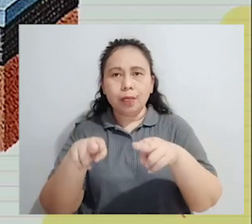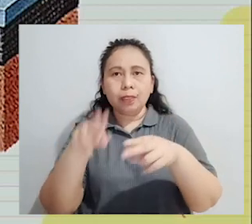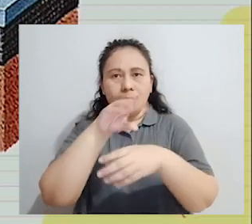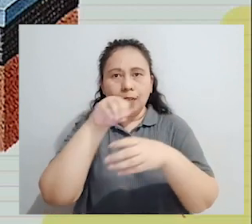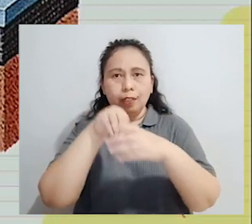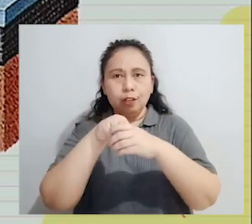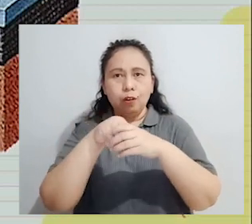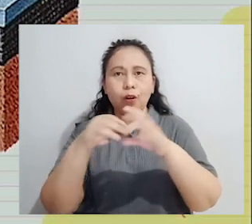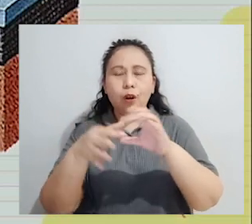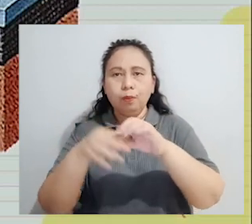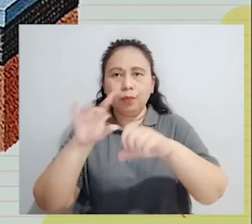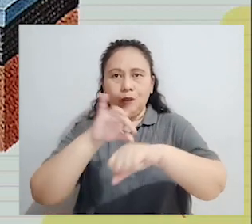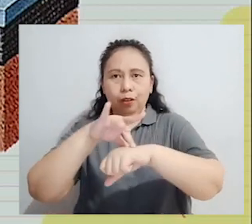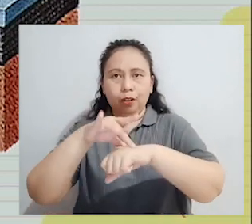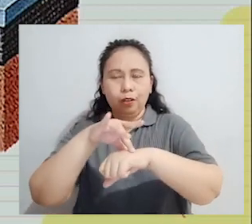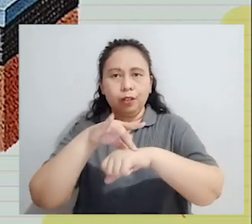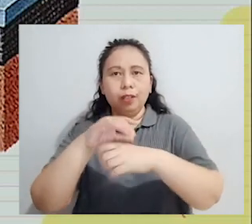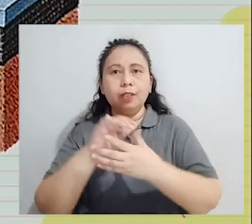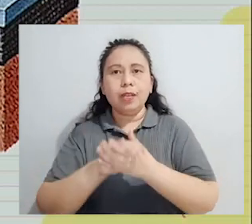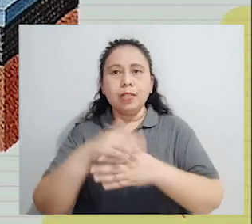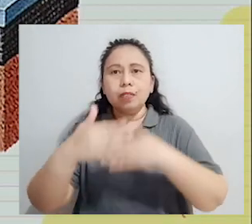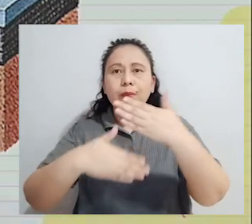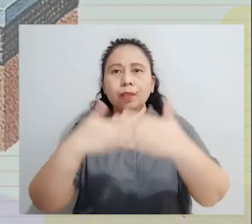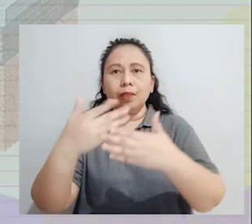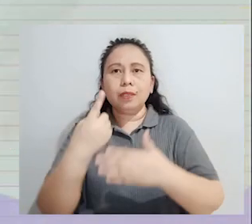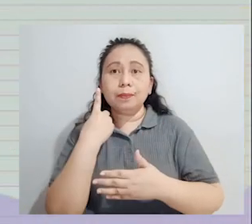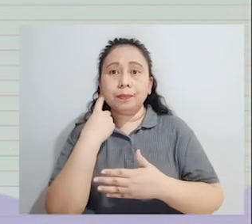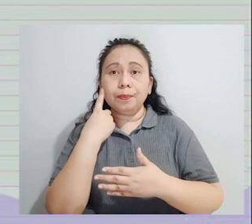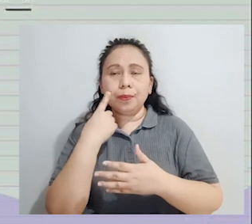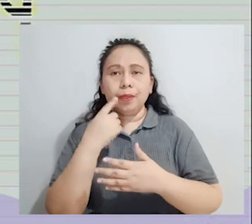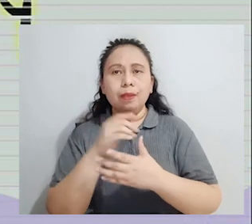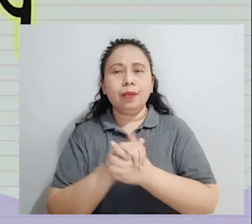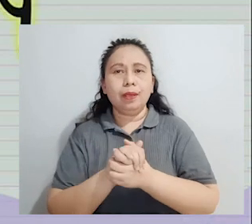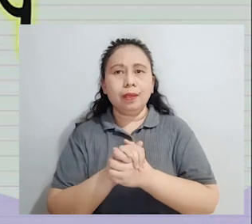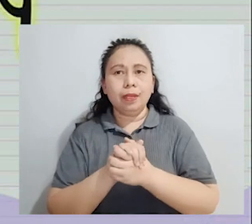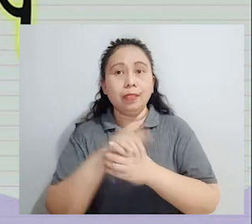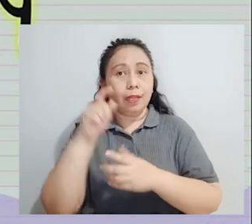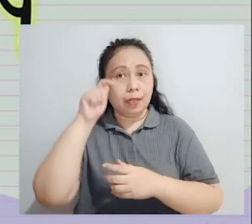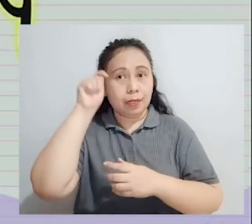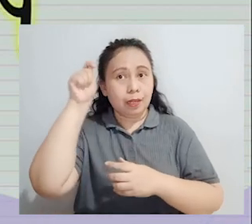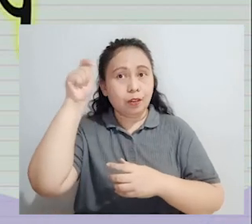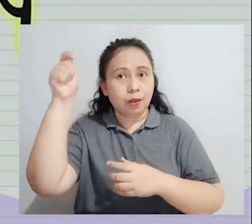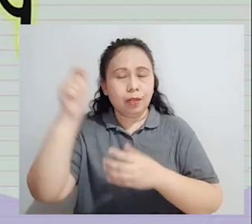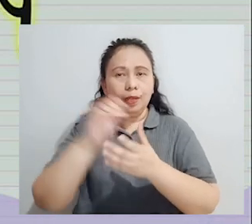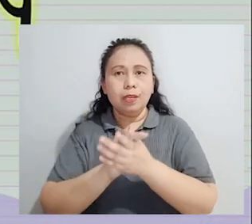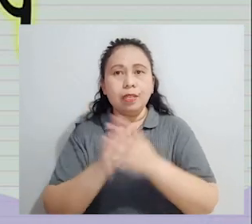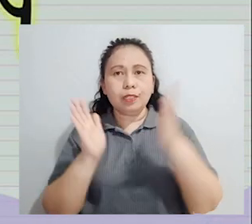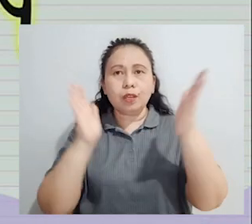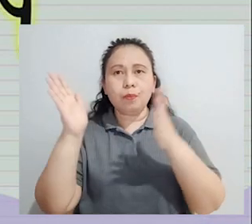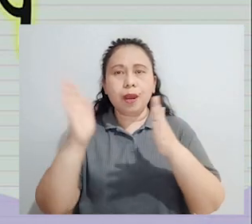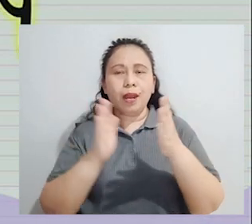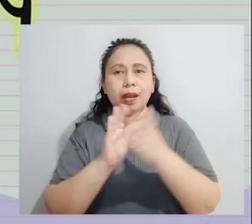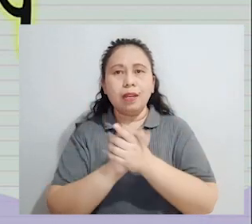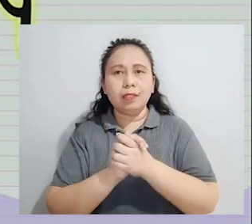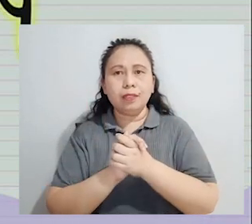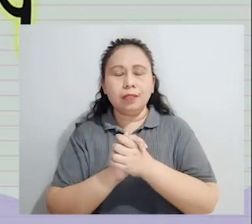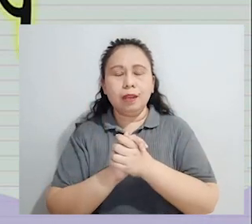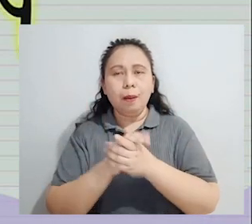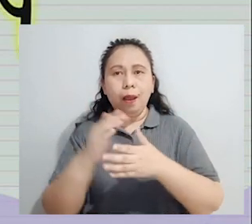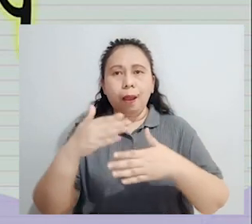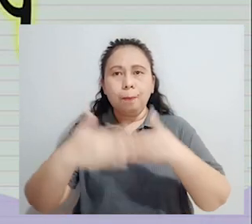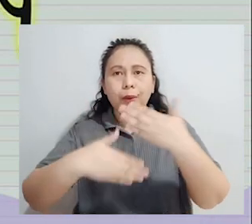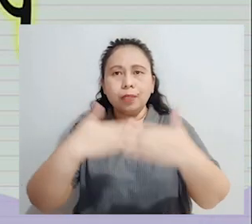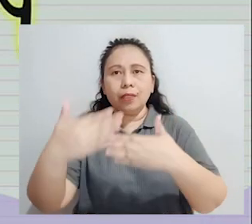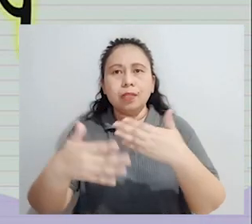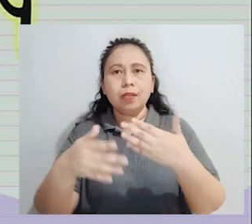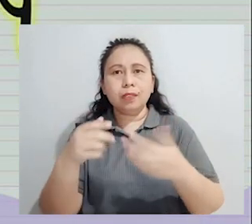Earth. These processes, as mentioned in plate tectonics theory, serve as the driving mechanism